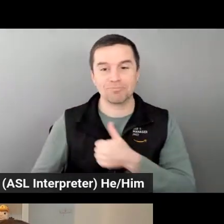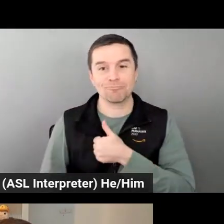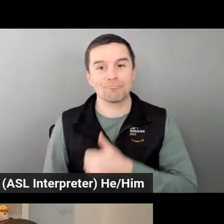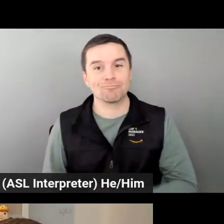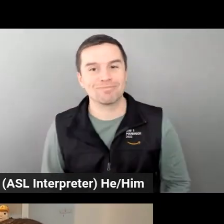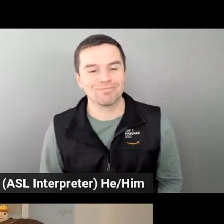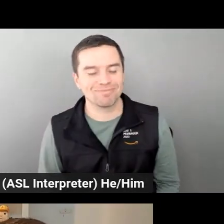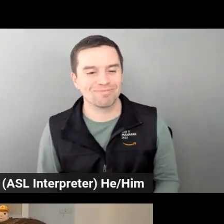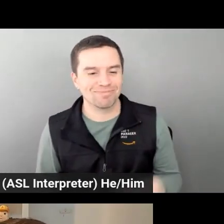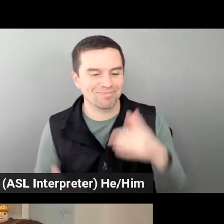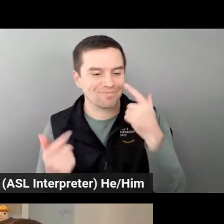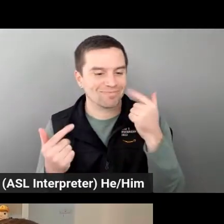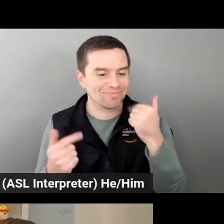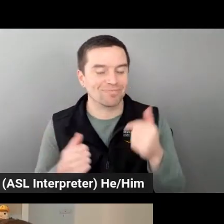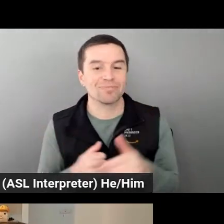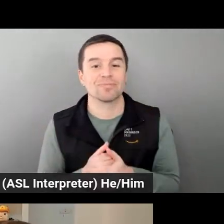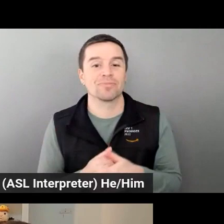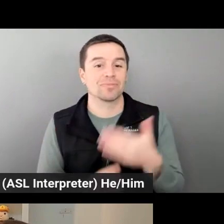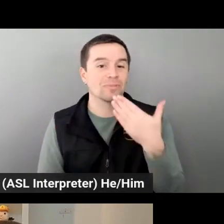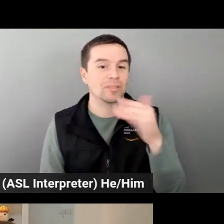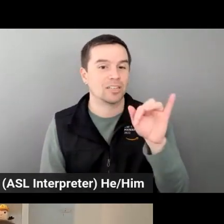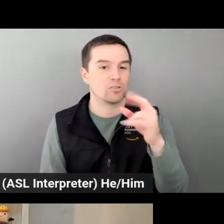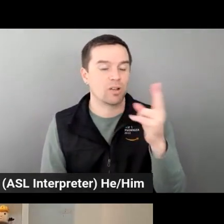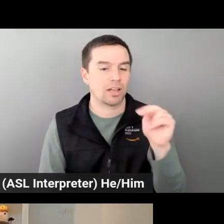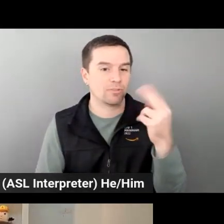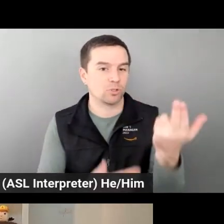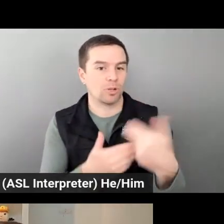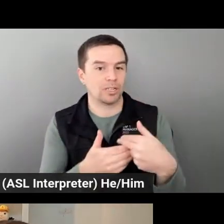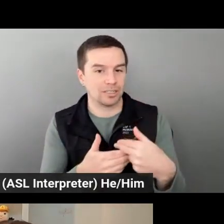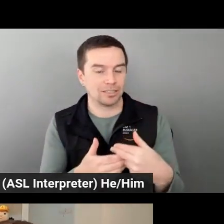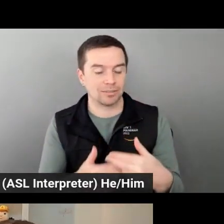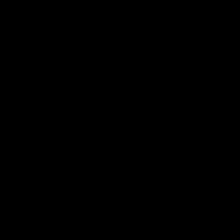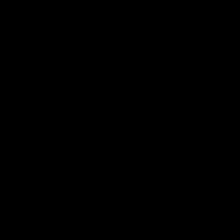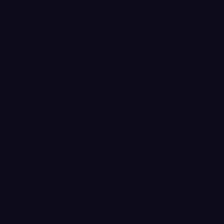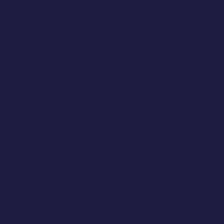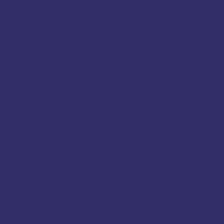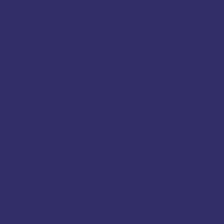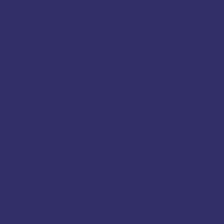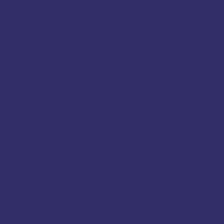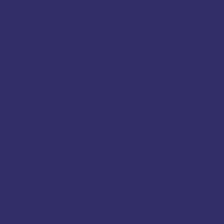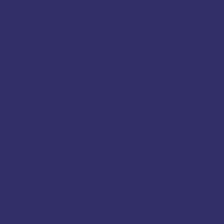thank you so much for joining us, Ryan. That was pretty awesome. Thank you for having me. Thanks, Ryan.